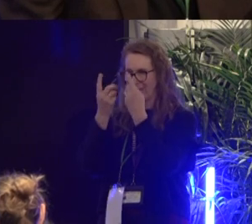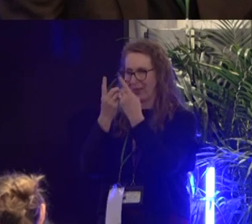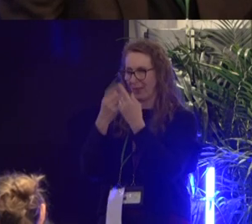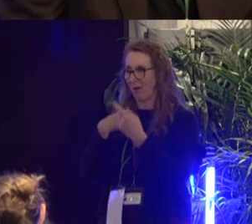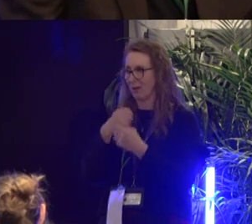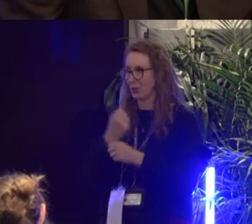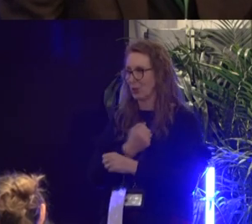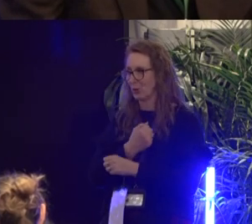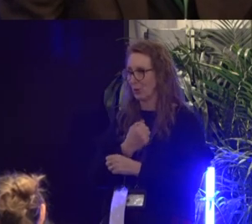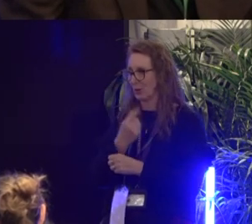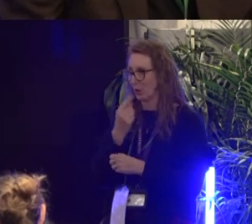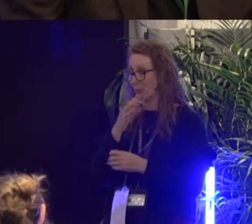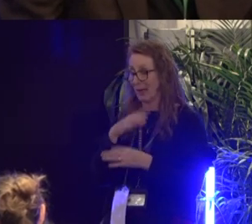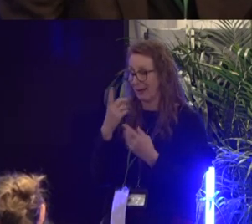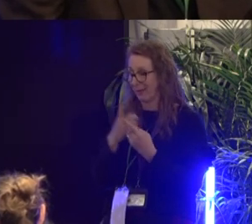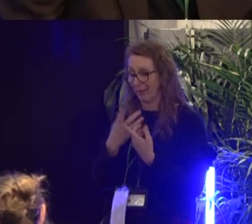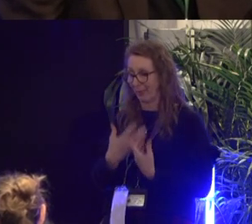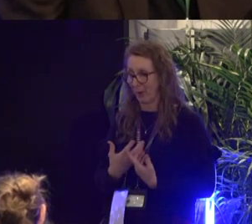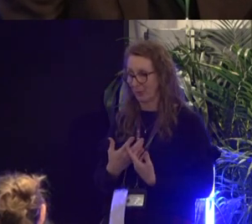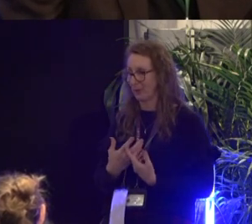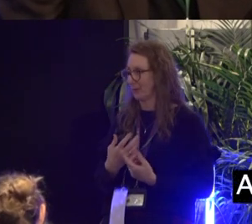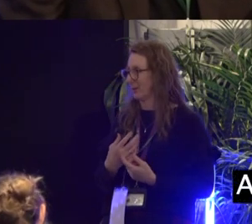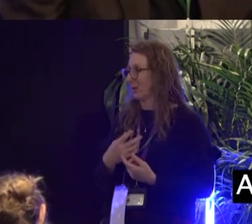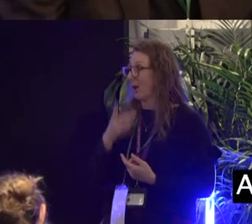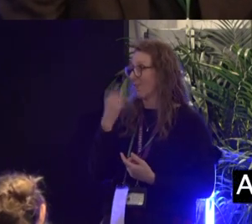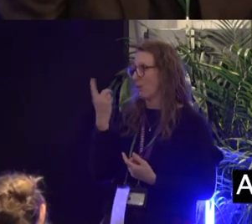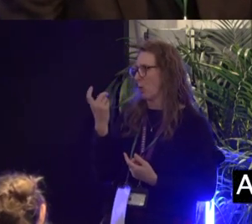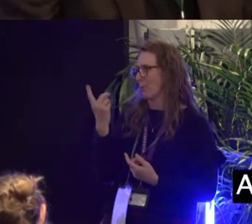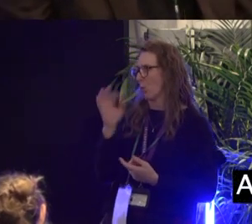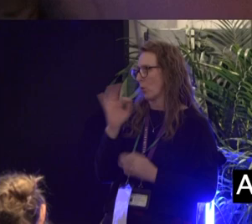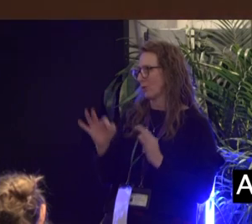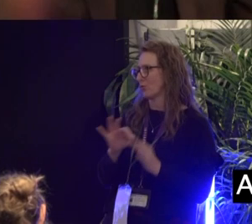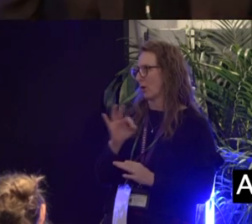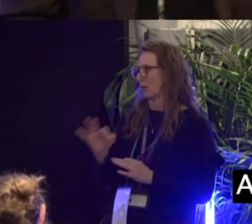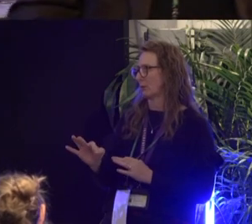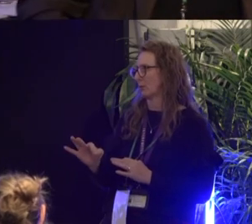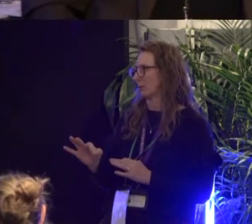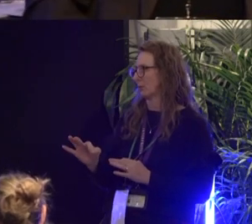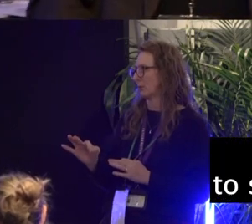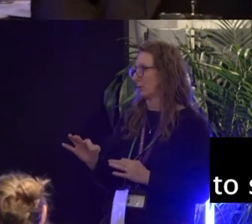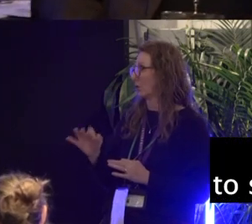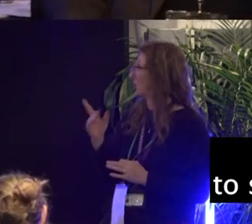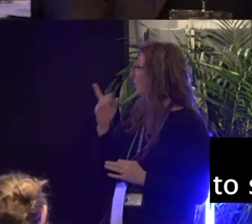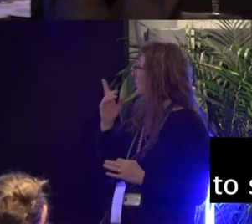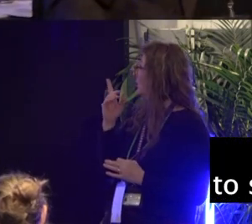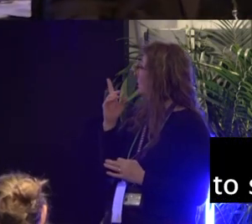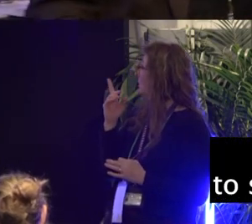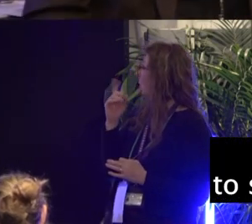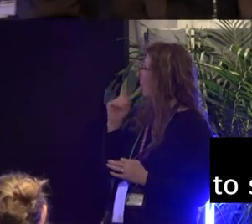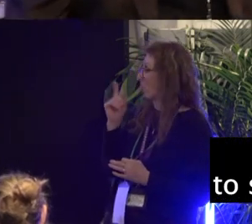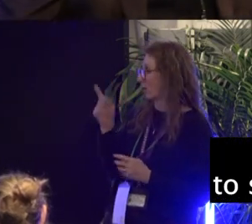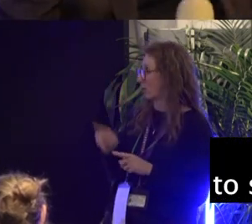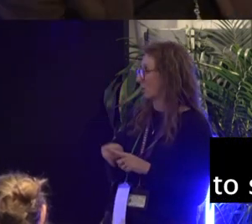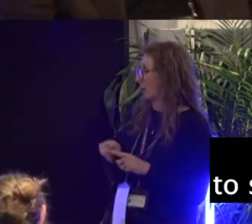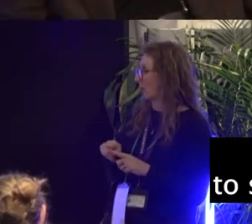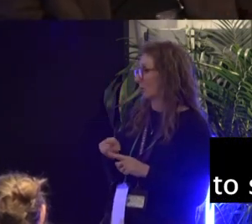Yeah, because it could be anything at this moment in time. All right, cool, we got one more question, although I do like question two as well. So what I'm